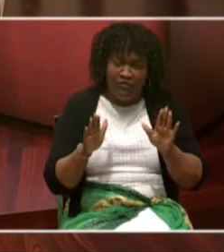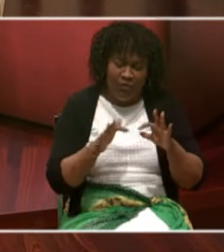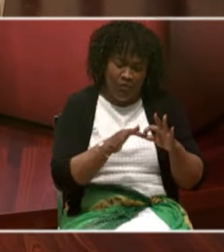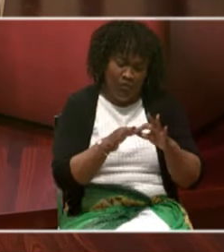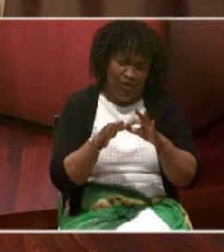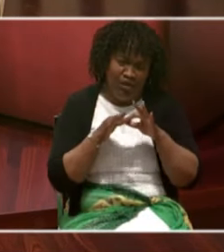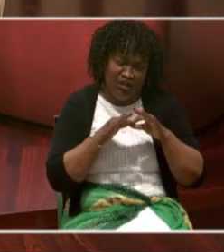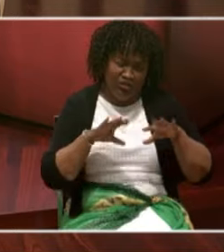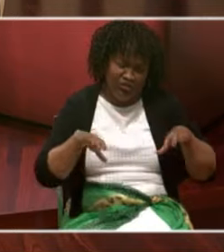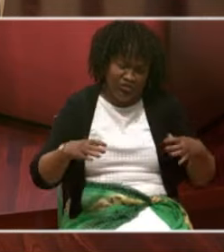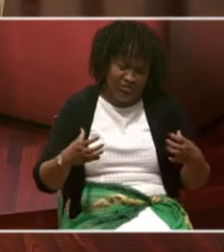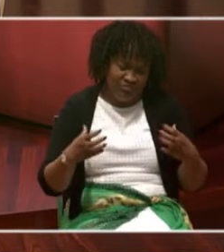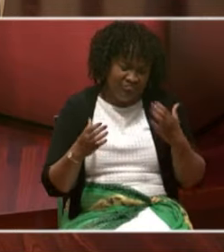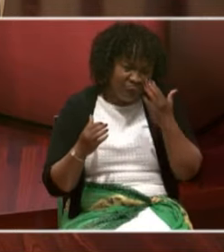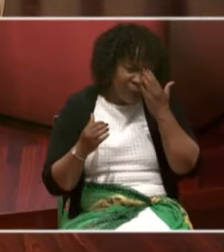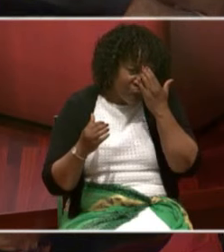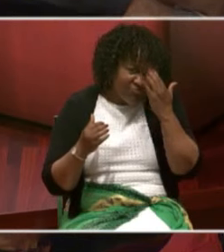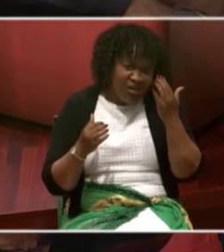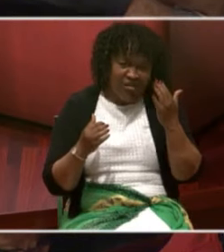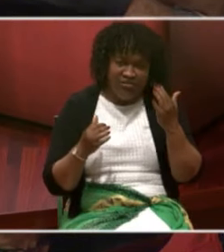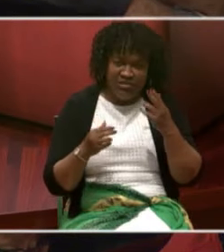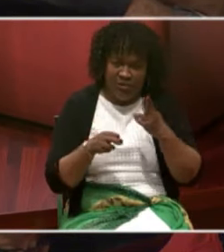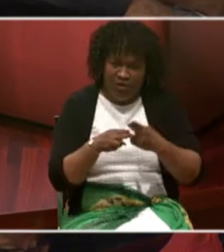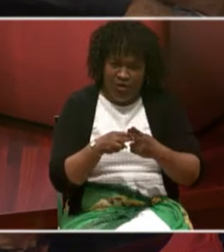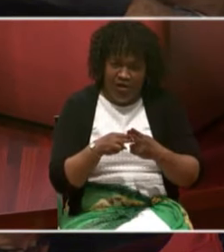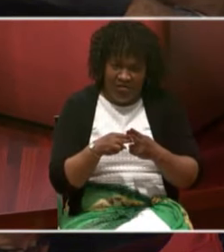came out of those buildings,